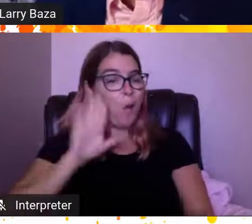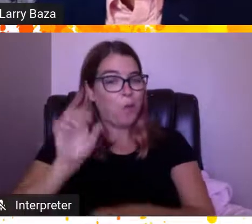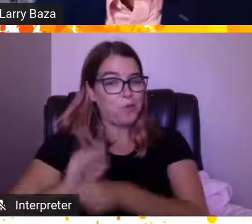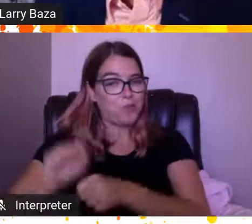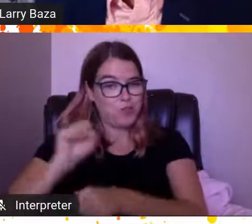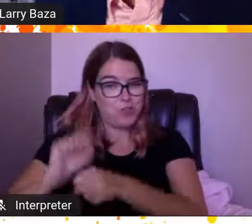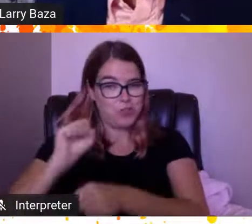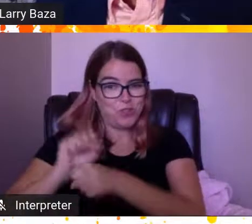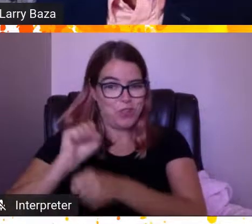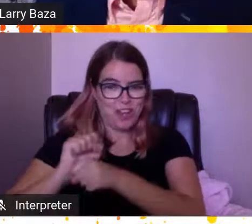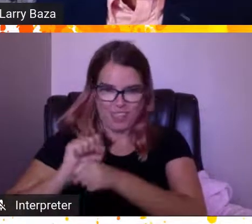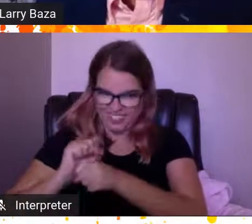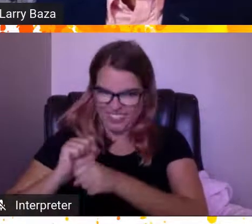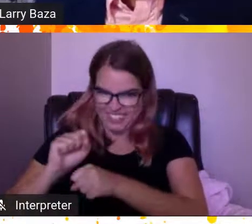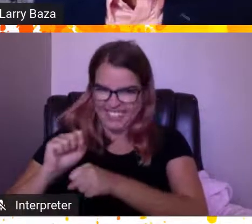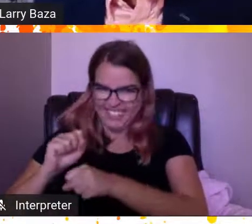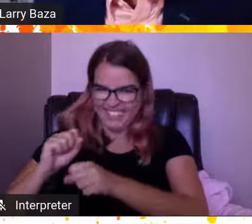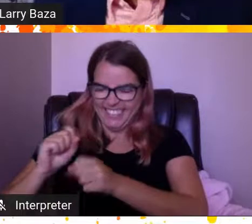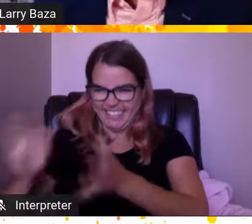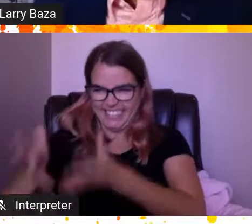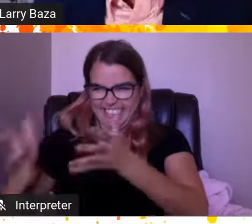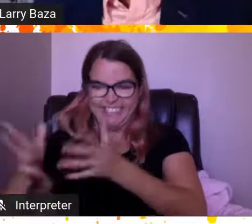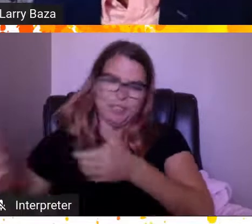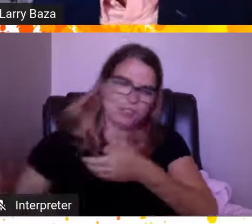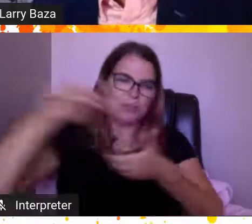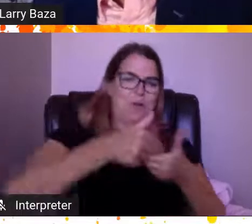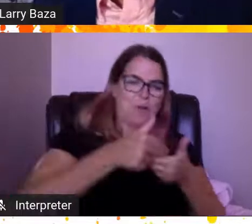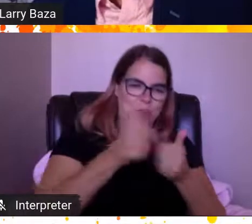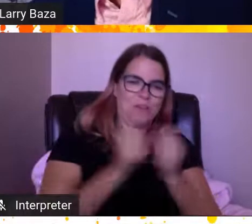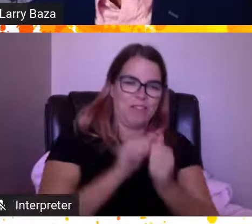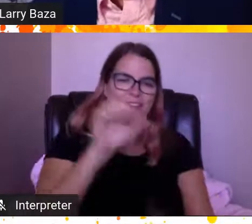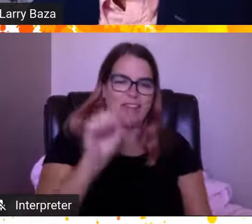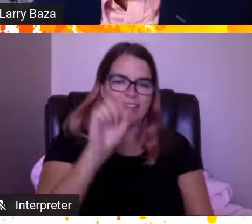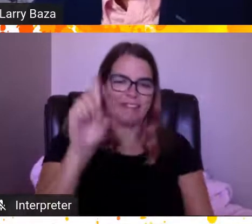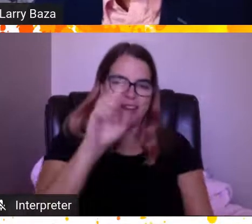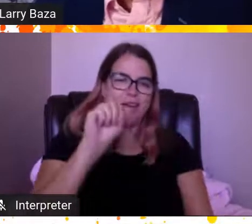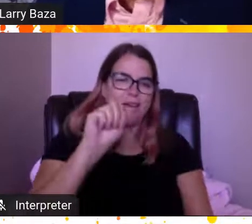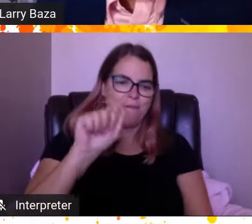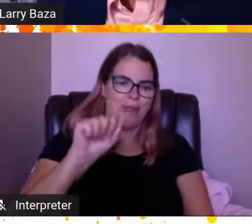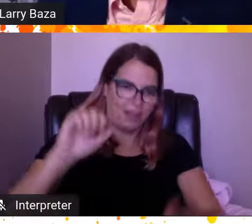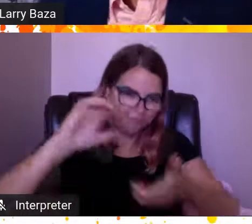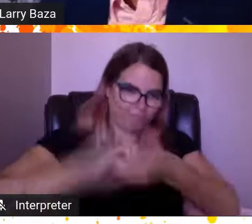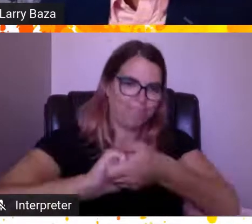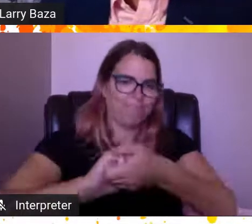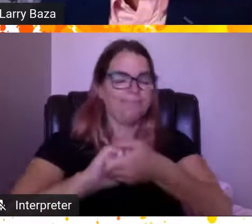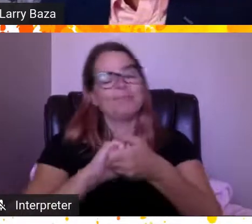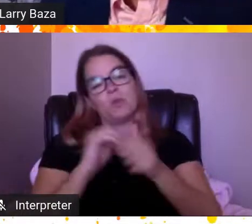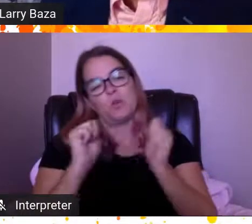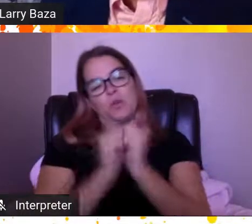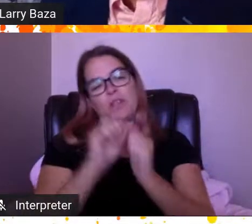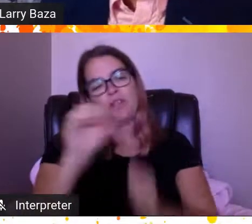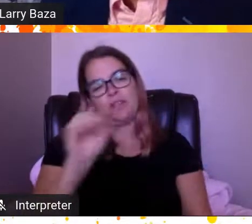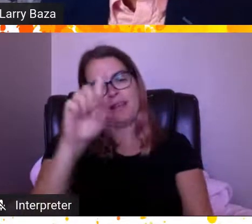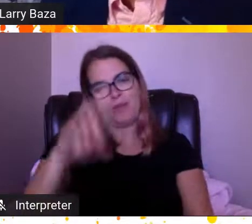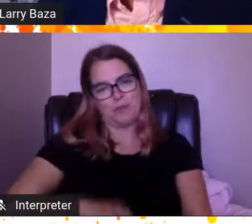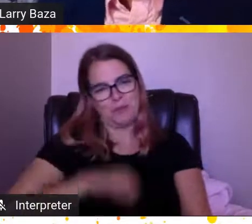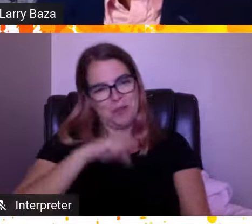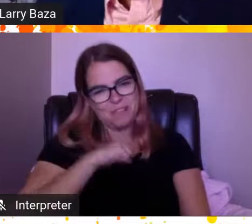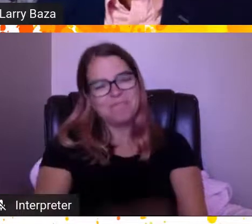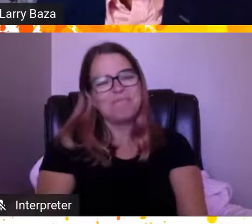very hard to join the ranks with SDMA, being part of San Diego Pride.